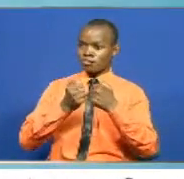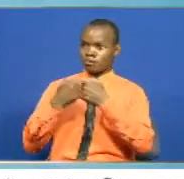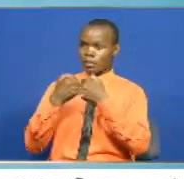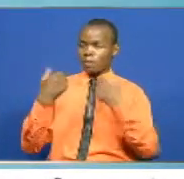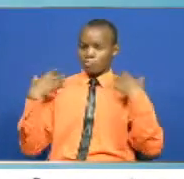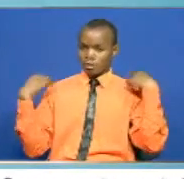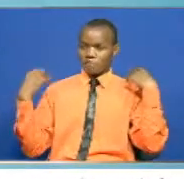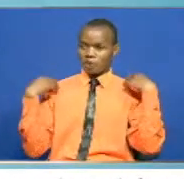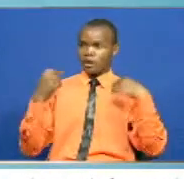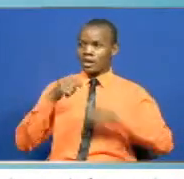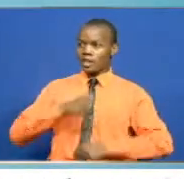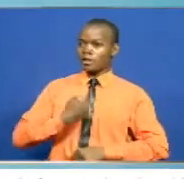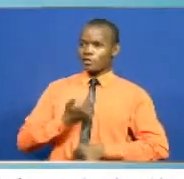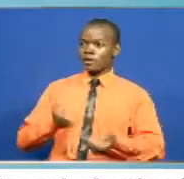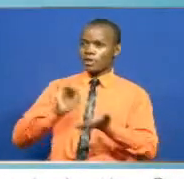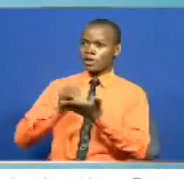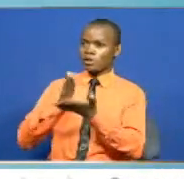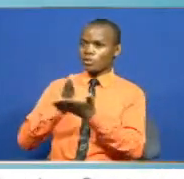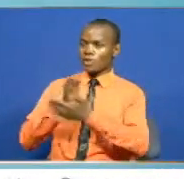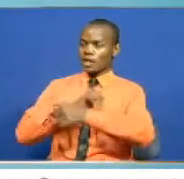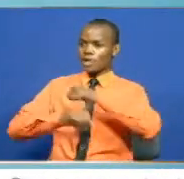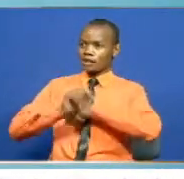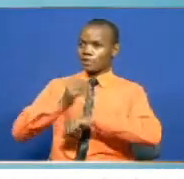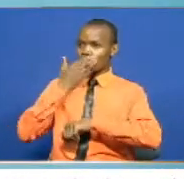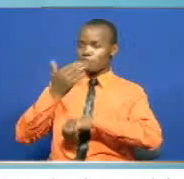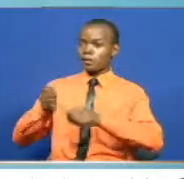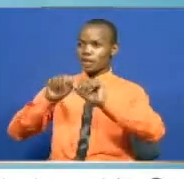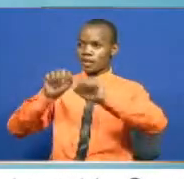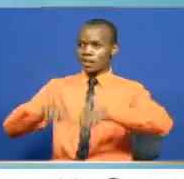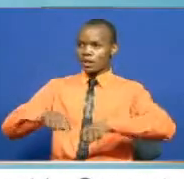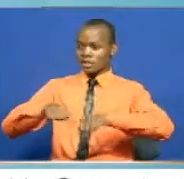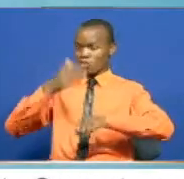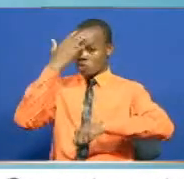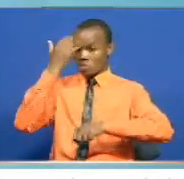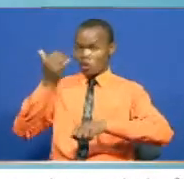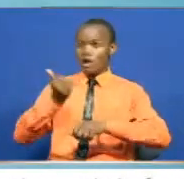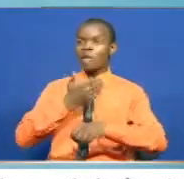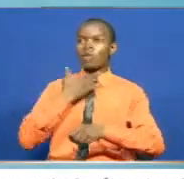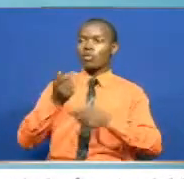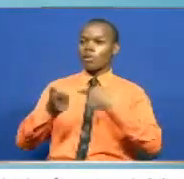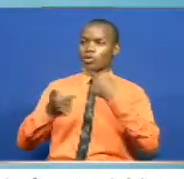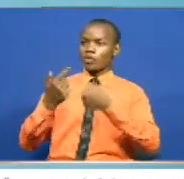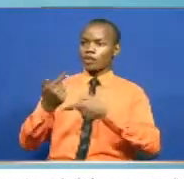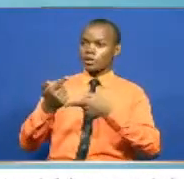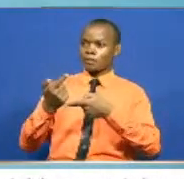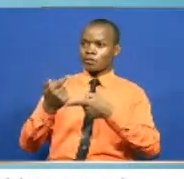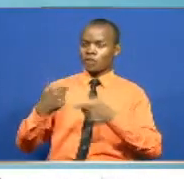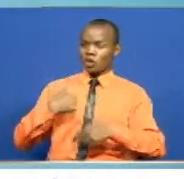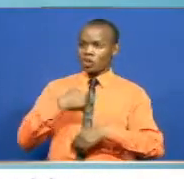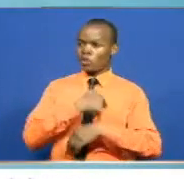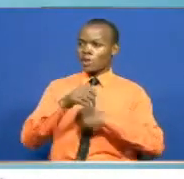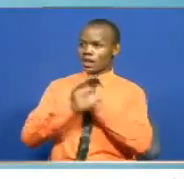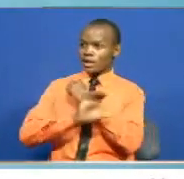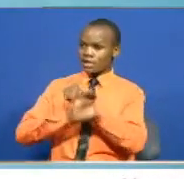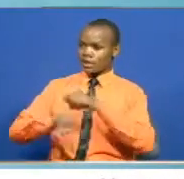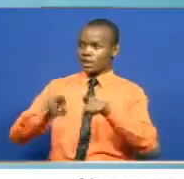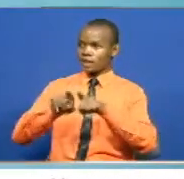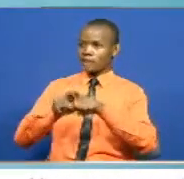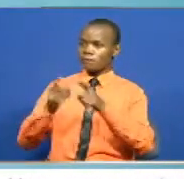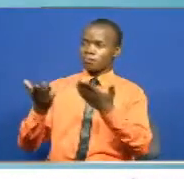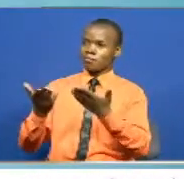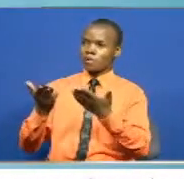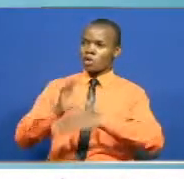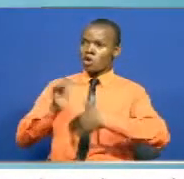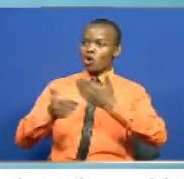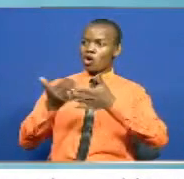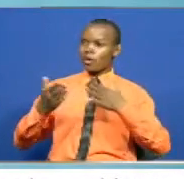work by ourselves so that we can be better. Because we really want to win this, you know, for us, for the country, for everybody, you know. So